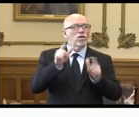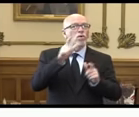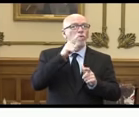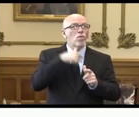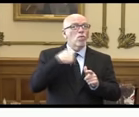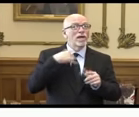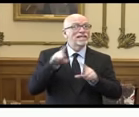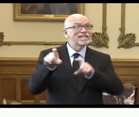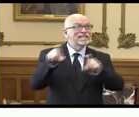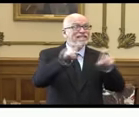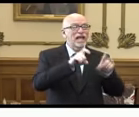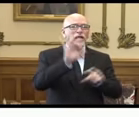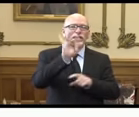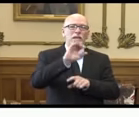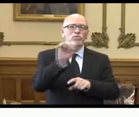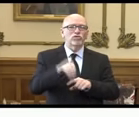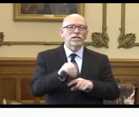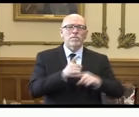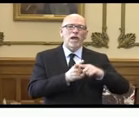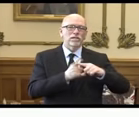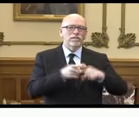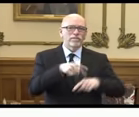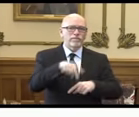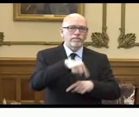we have tested to date.